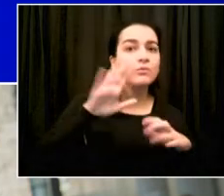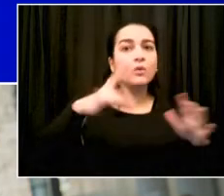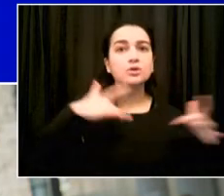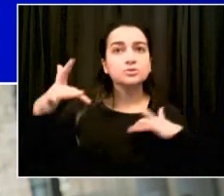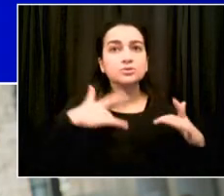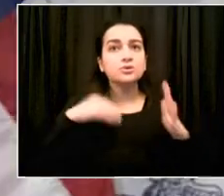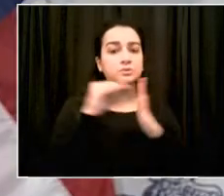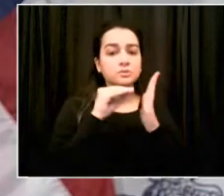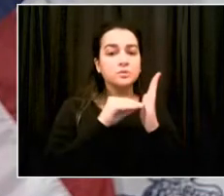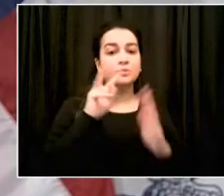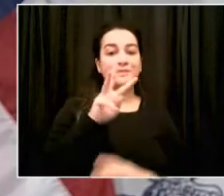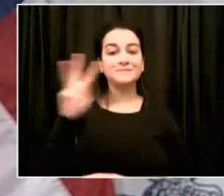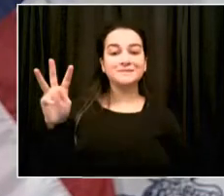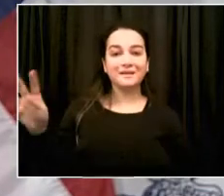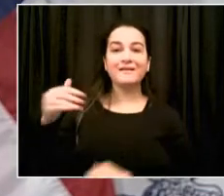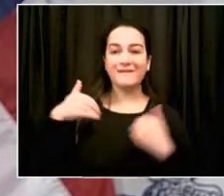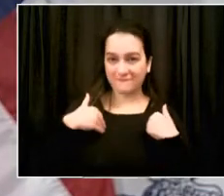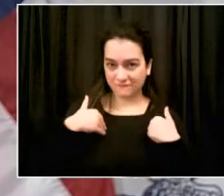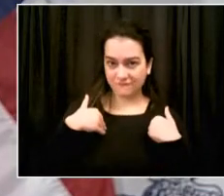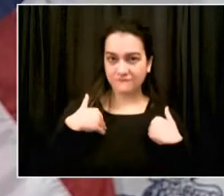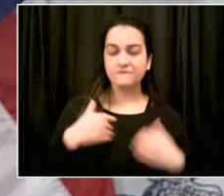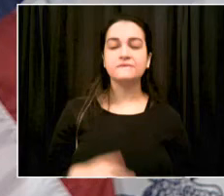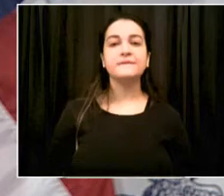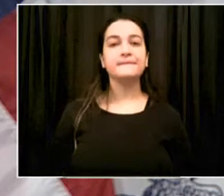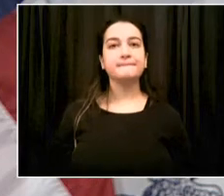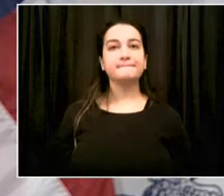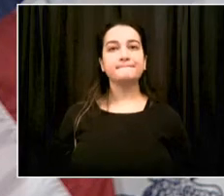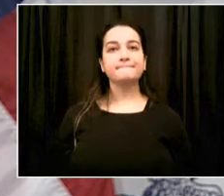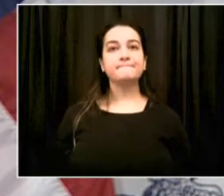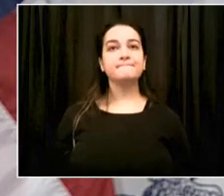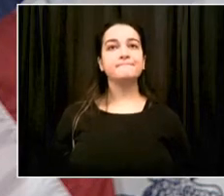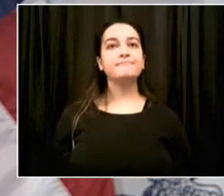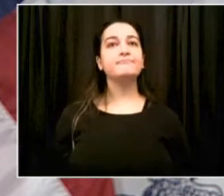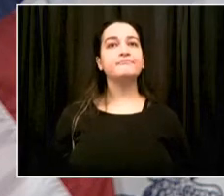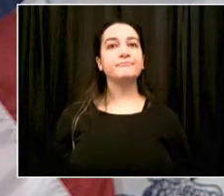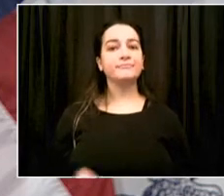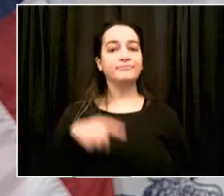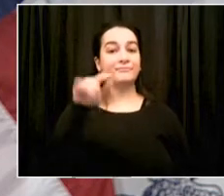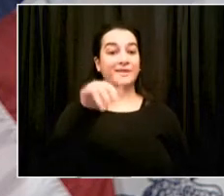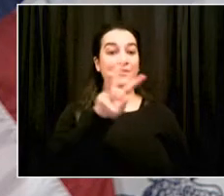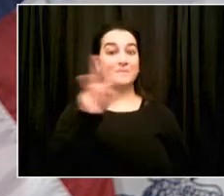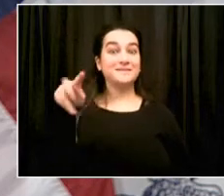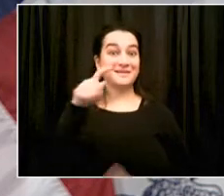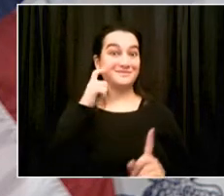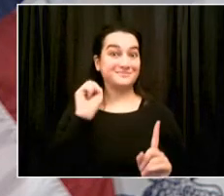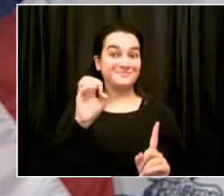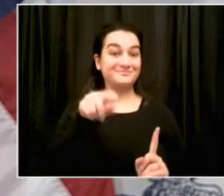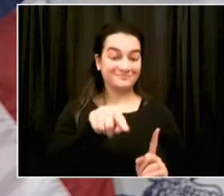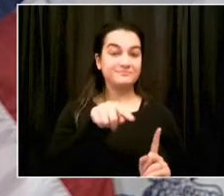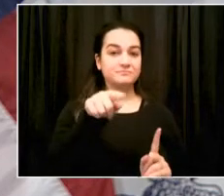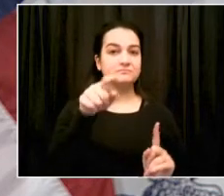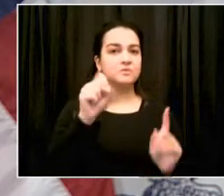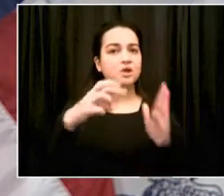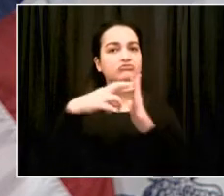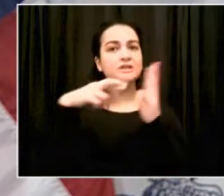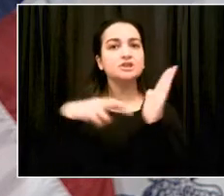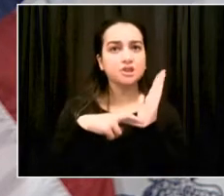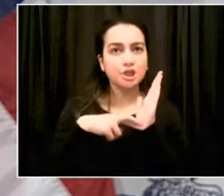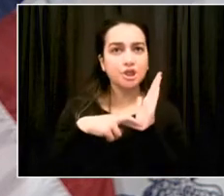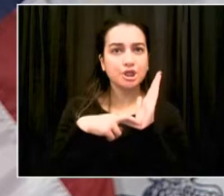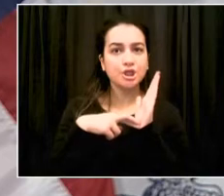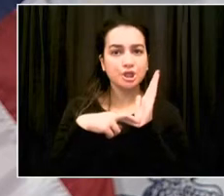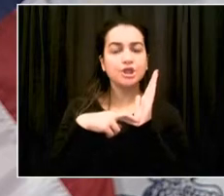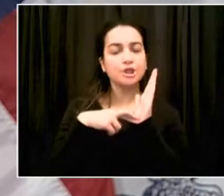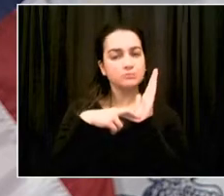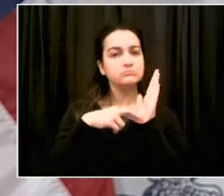Look, we talked about in the State of the City, the biggest challenge we face, the challenge that we're going to be talking about for years and years to come, long after we